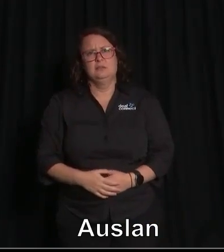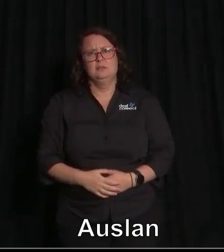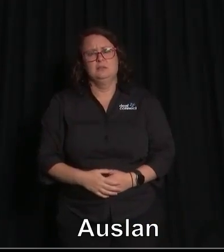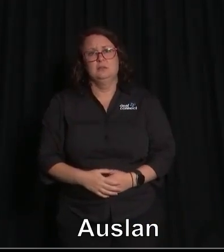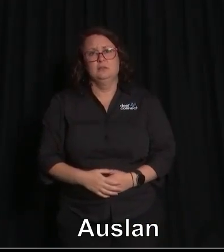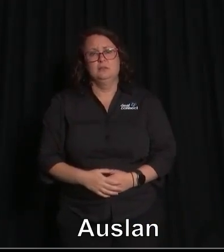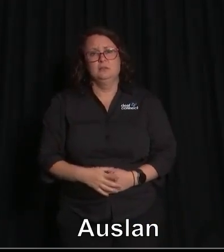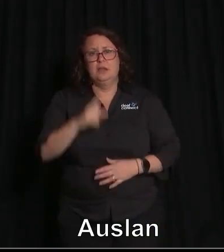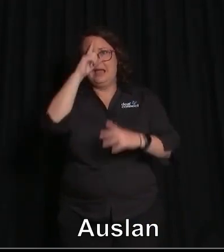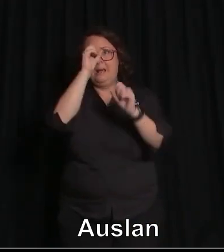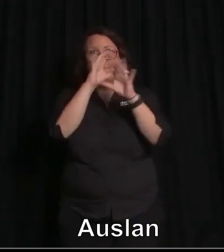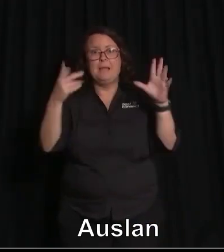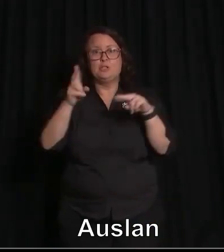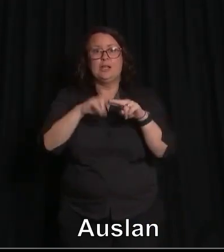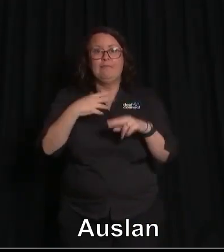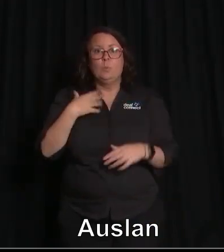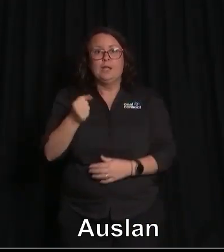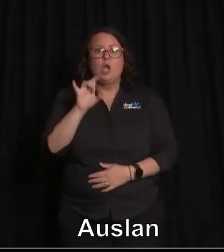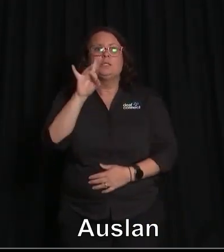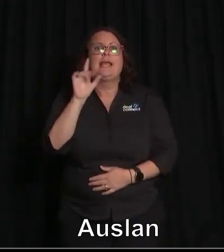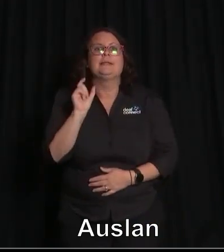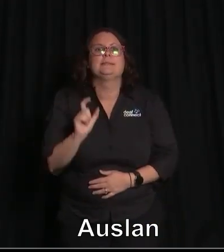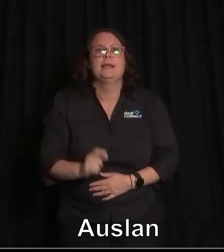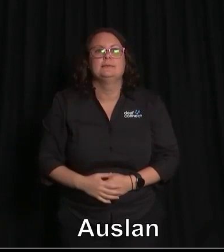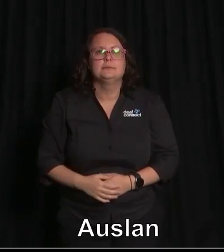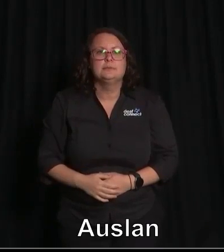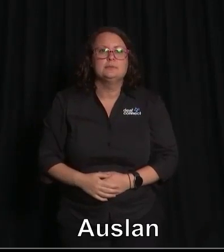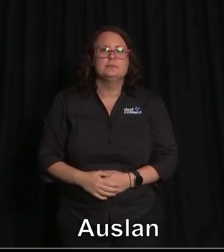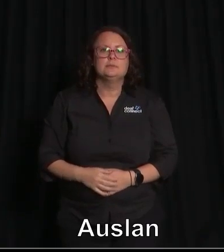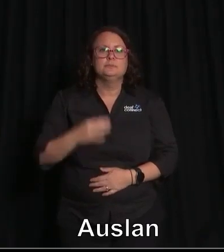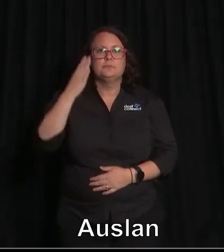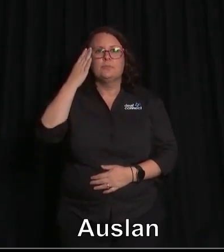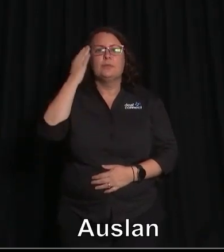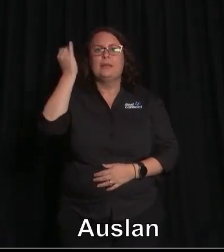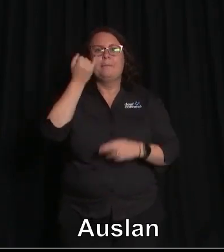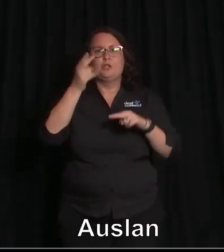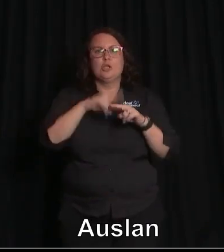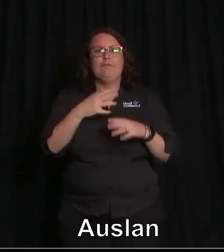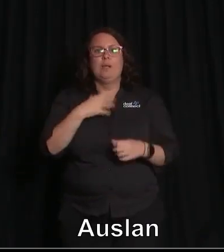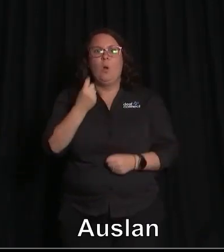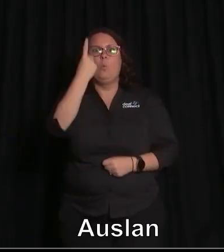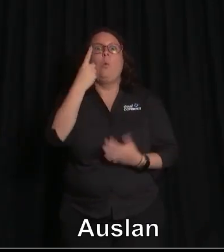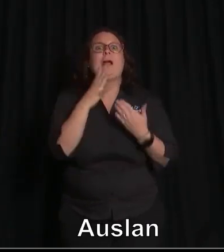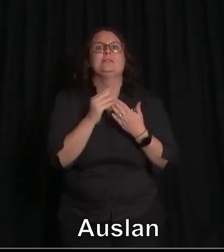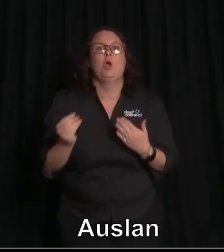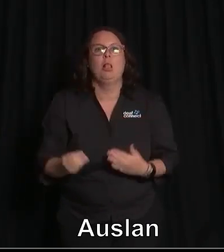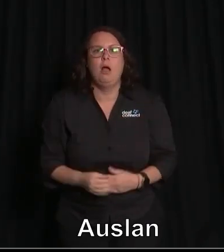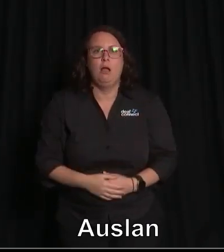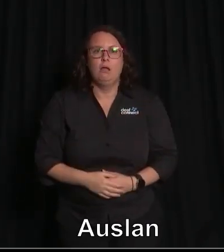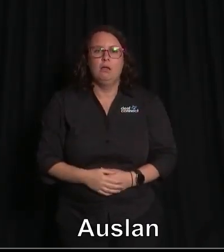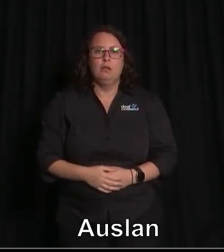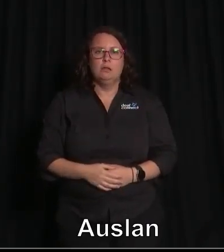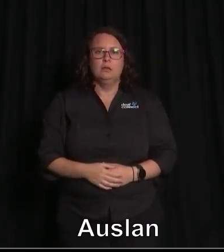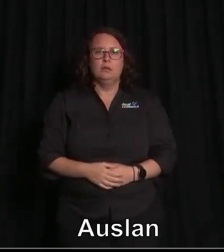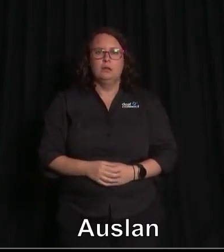right? Imagine what we could do with 10 cents for every $100. Imagine what we could do with $1 out of every